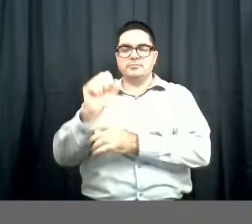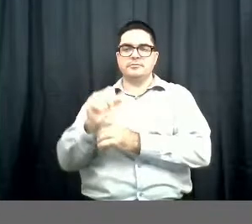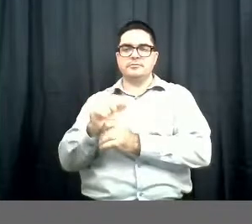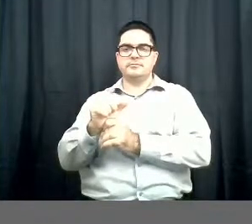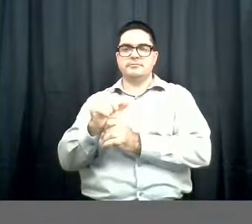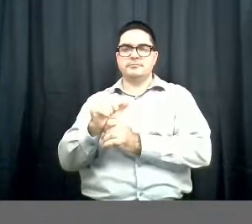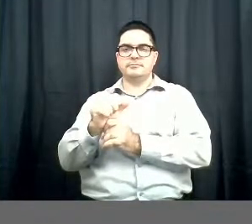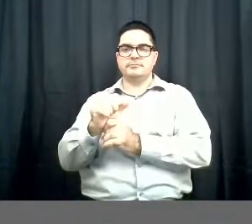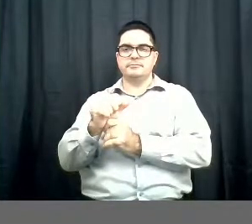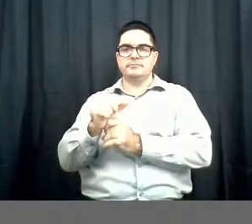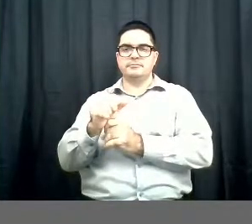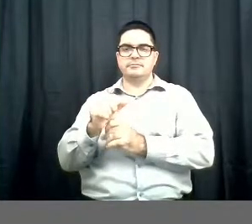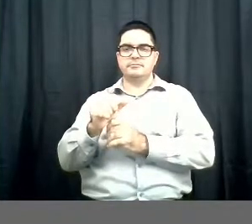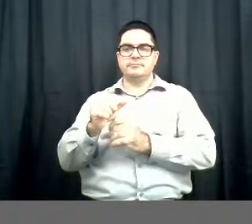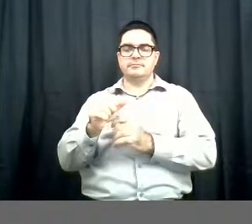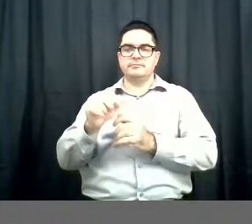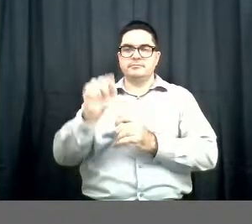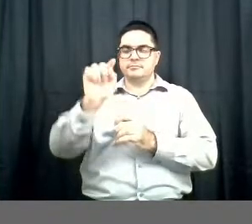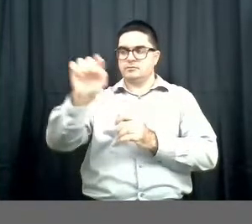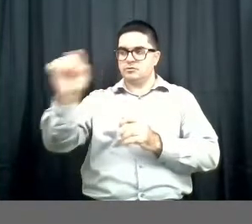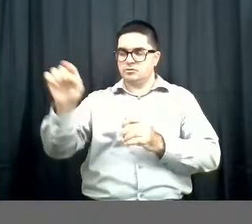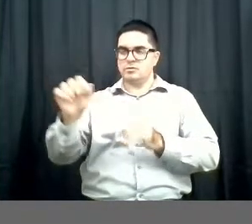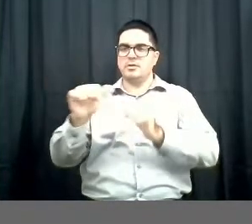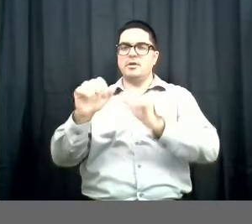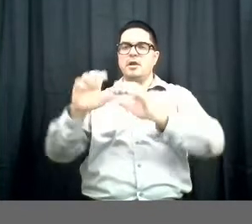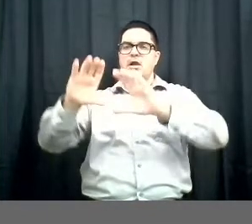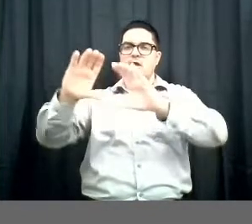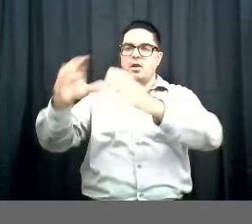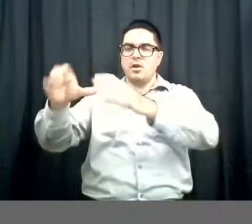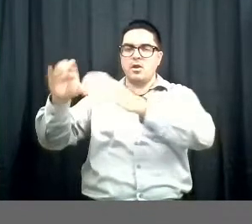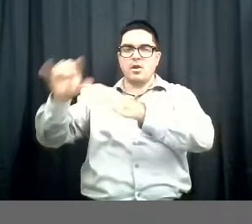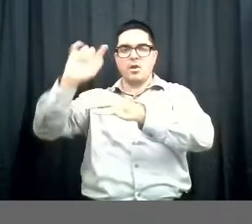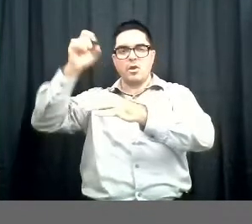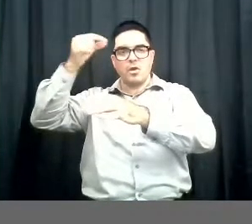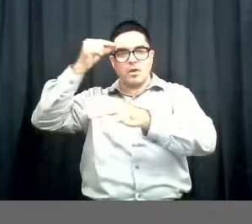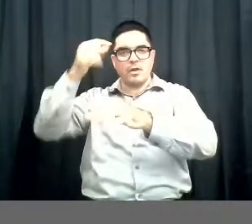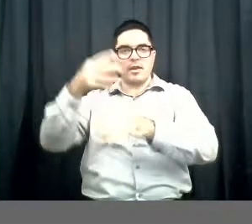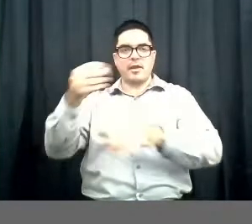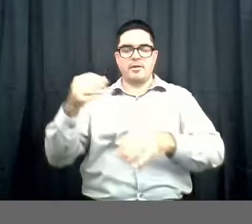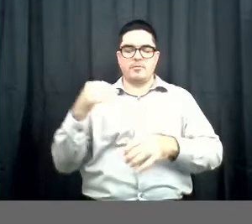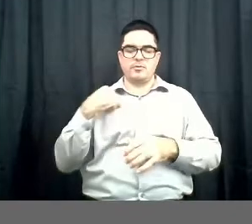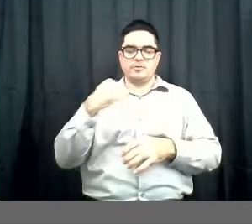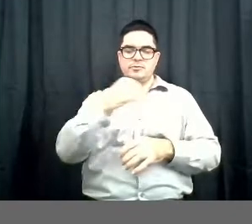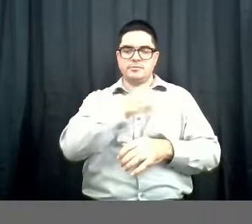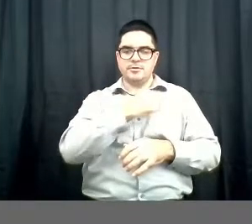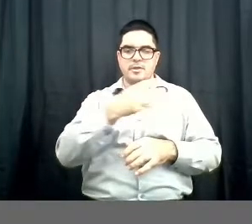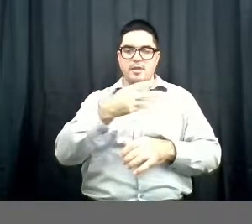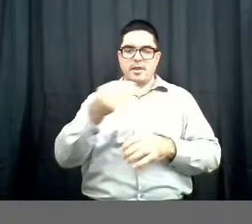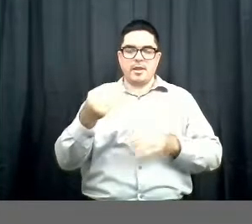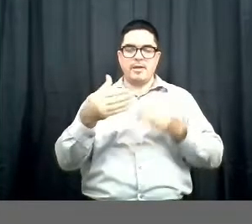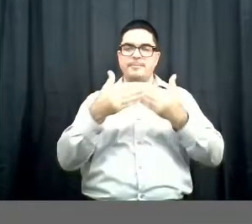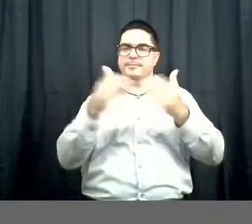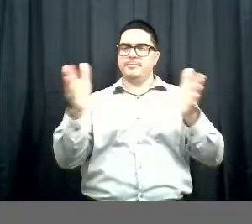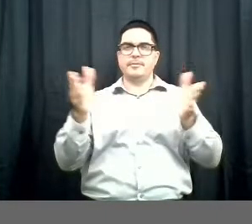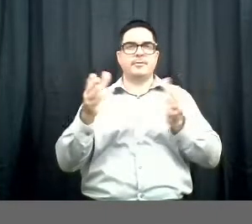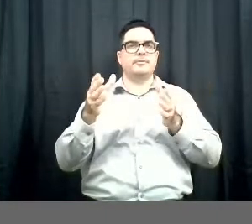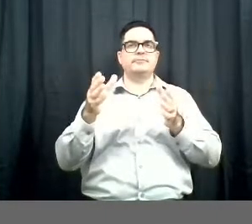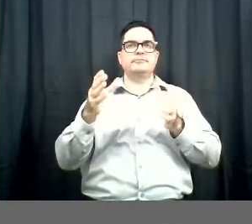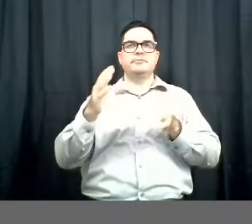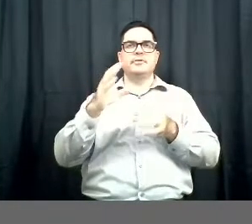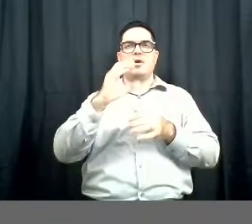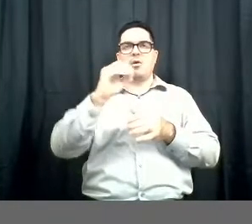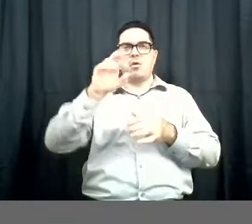certain employees in all agencies of the central government, but also those at the municipalities and several public corporations, such as